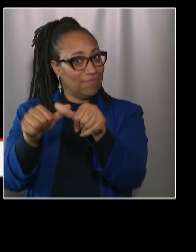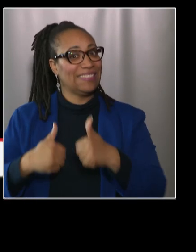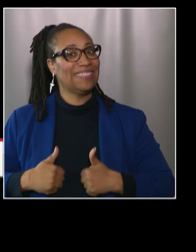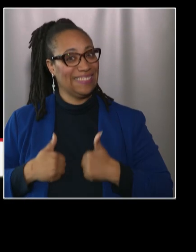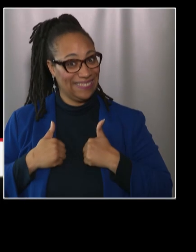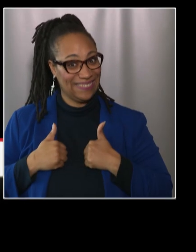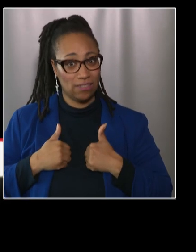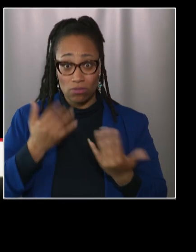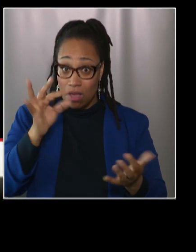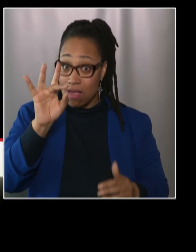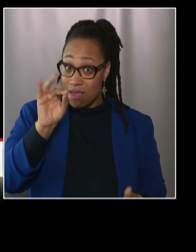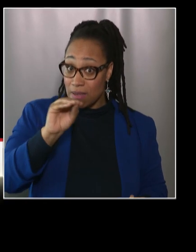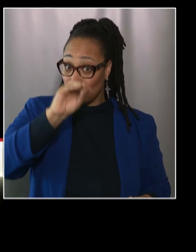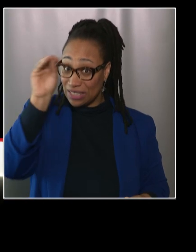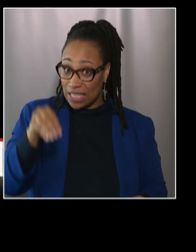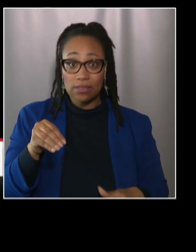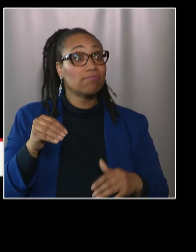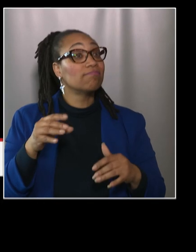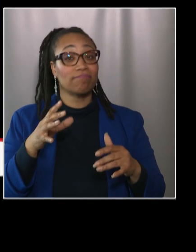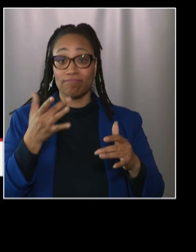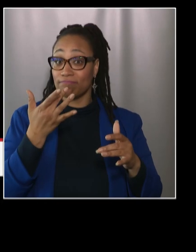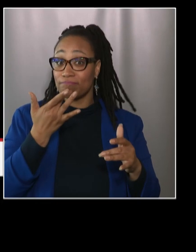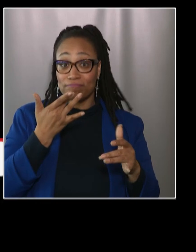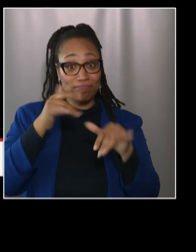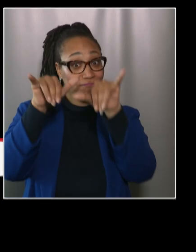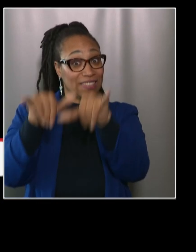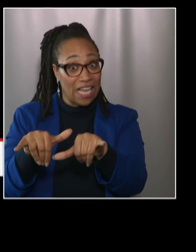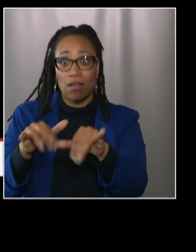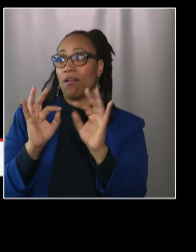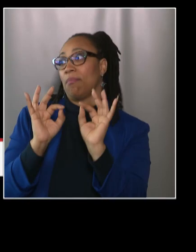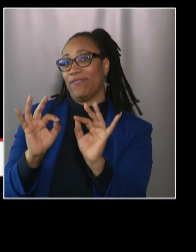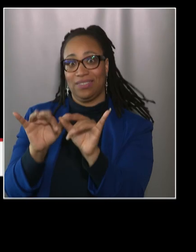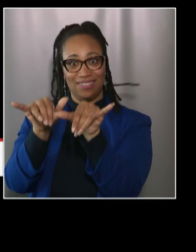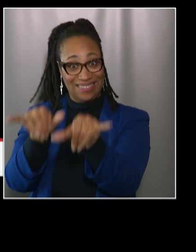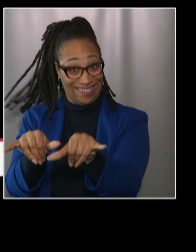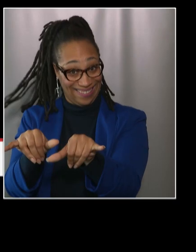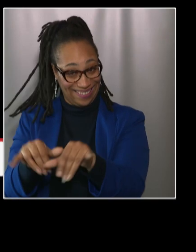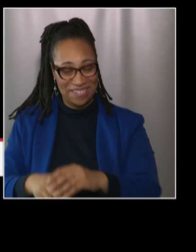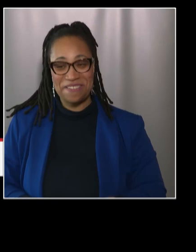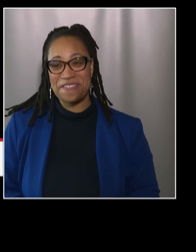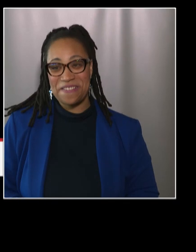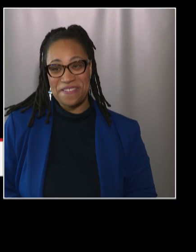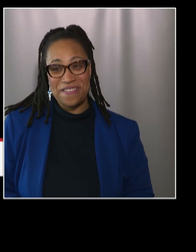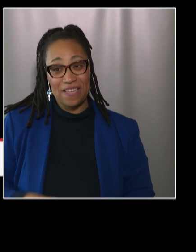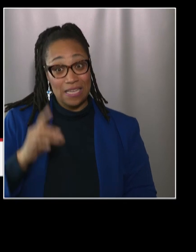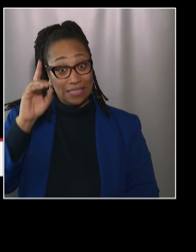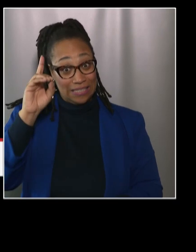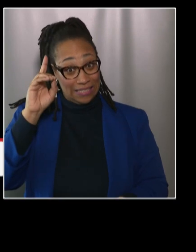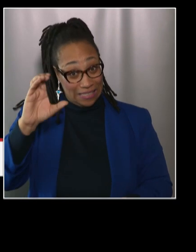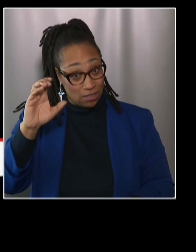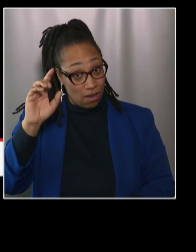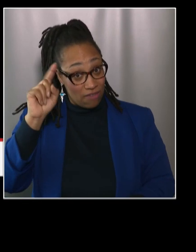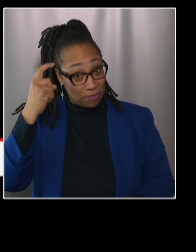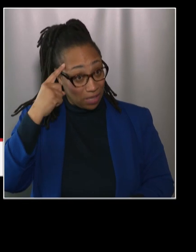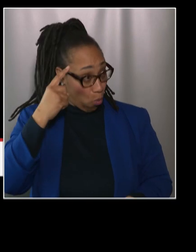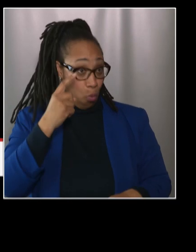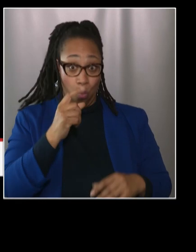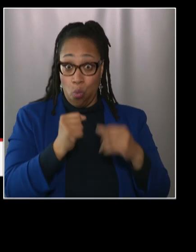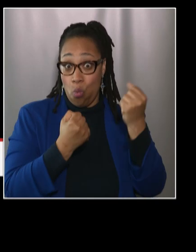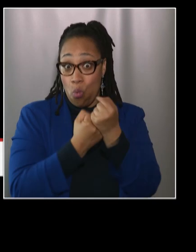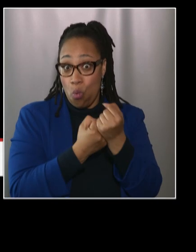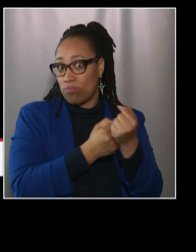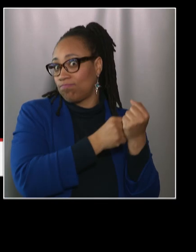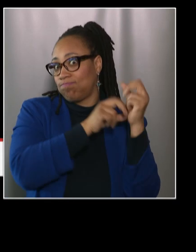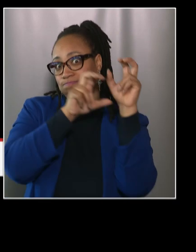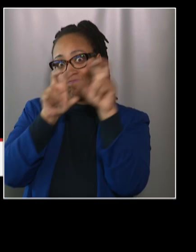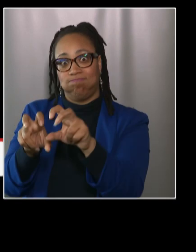it was delivered. The project received substantial support from the district, including a $17 million worth